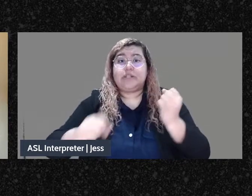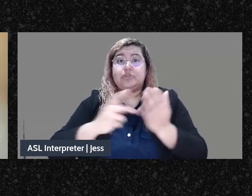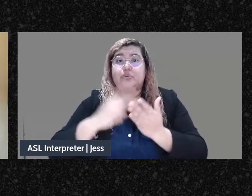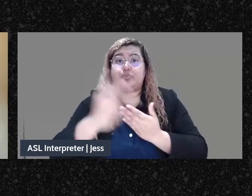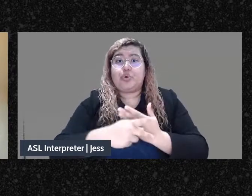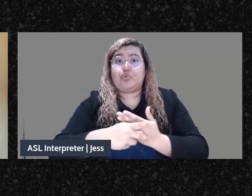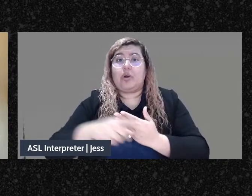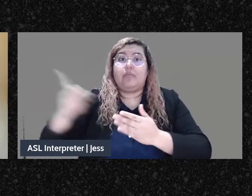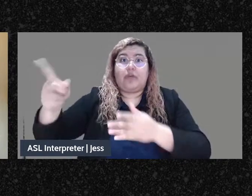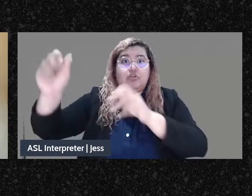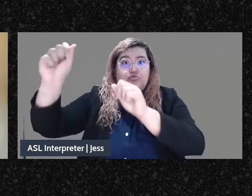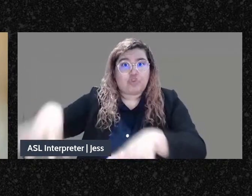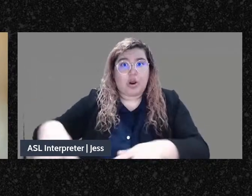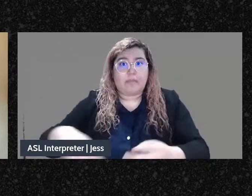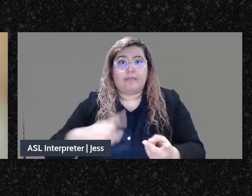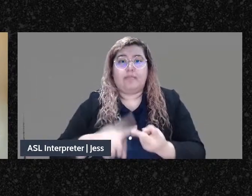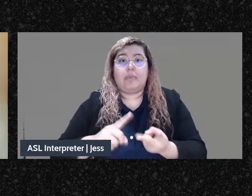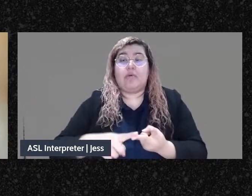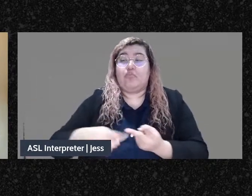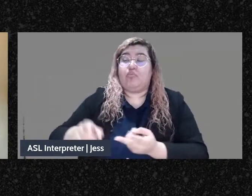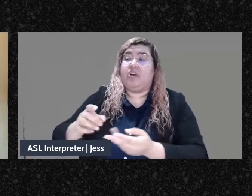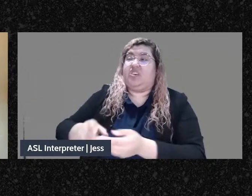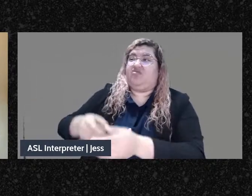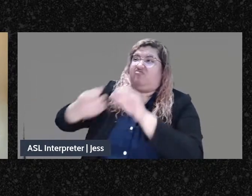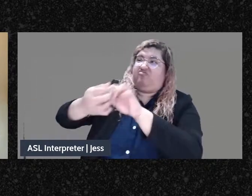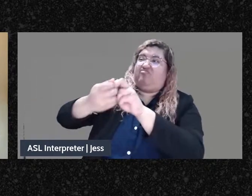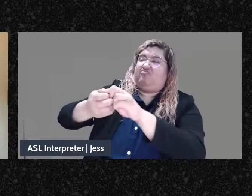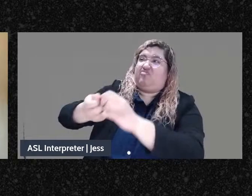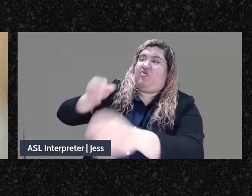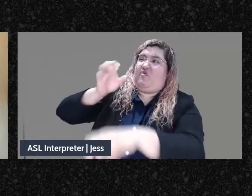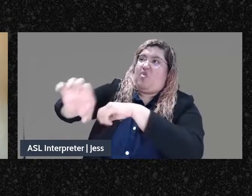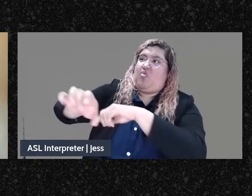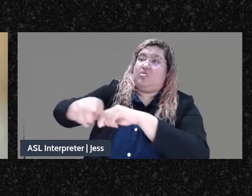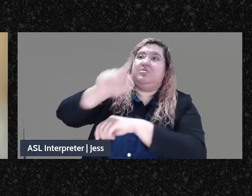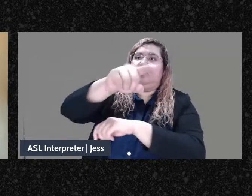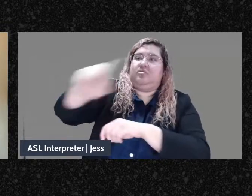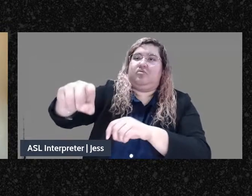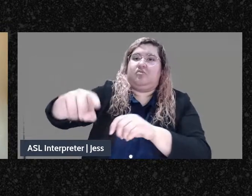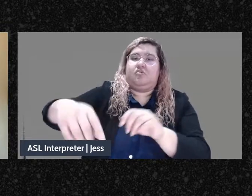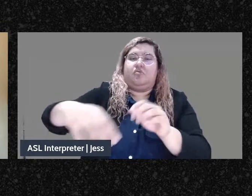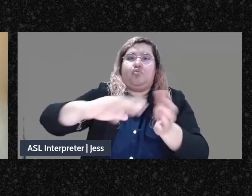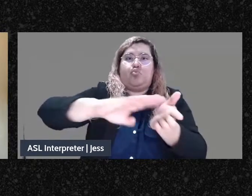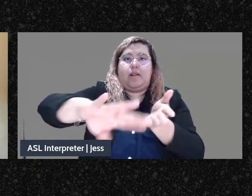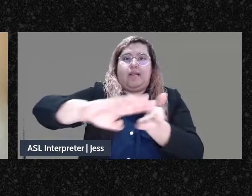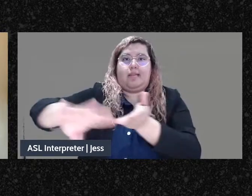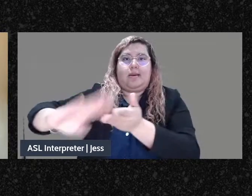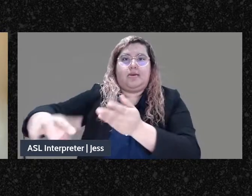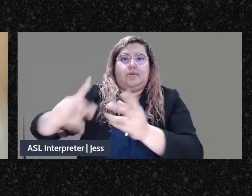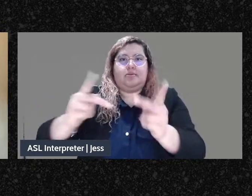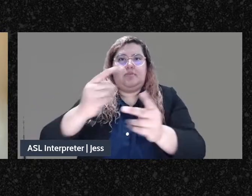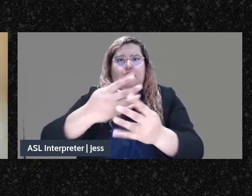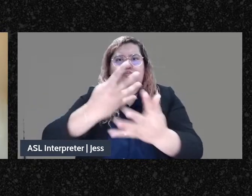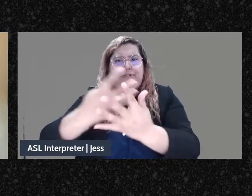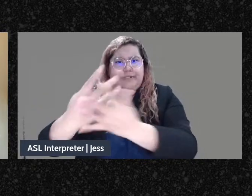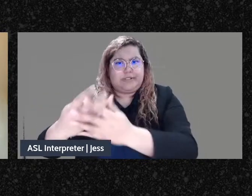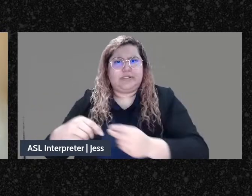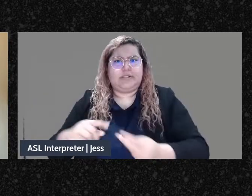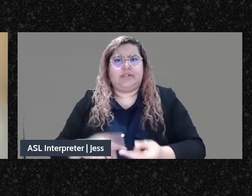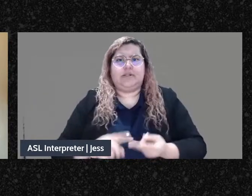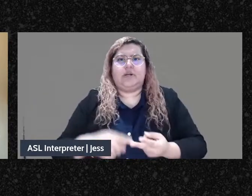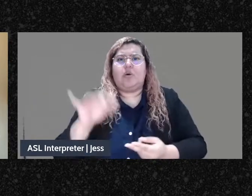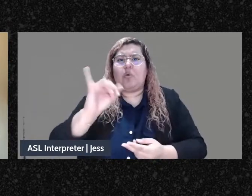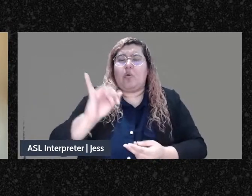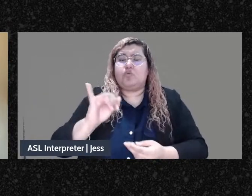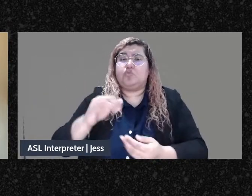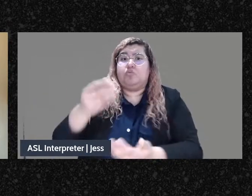them to release. The dollars that have been carved out of police budgets and reallocated to human needs. But we